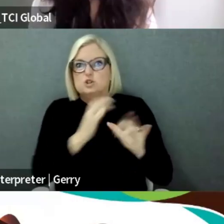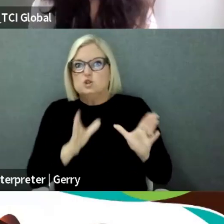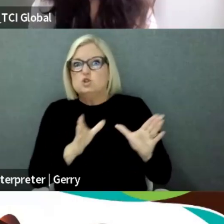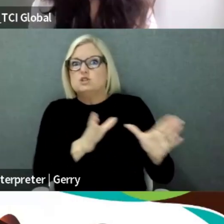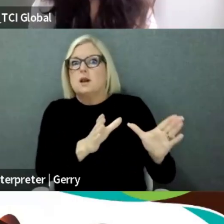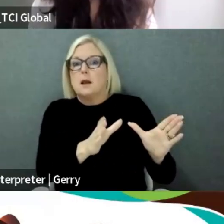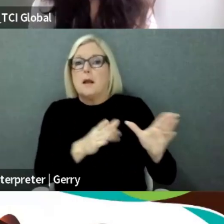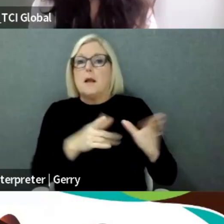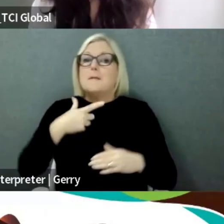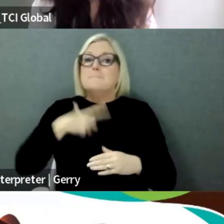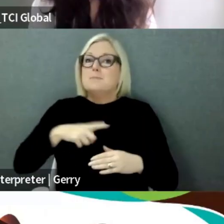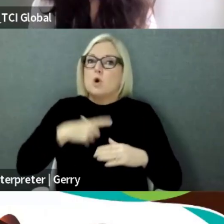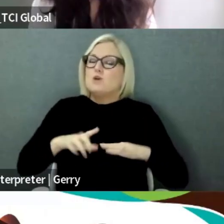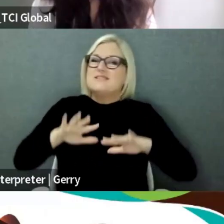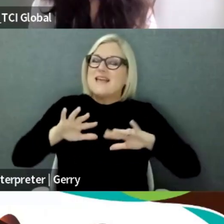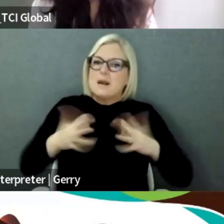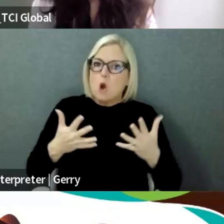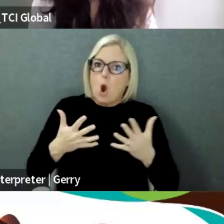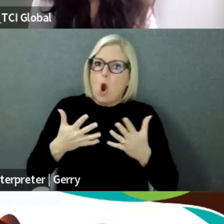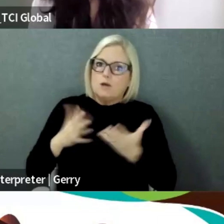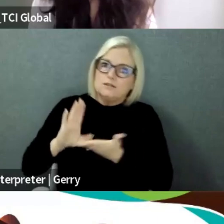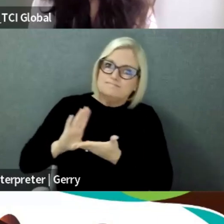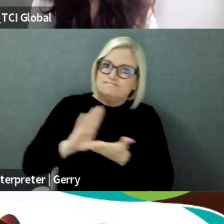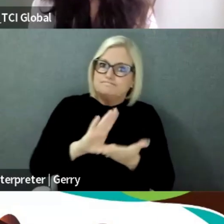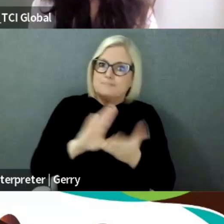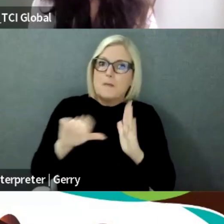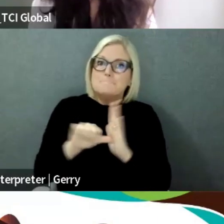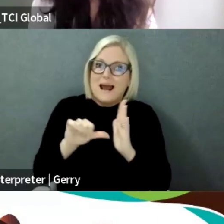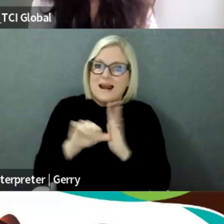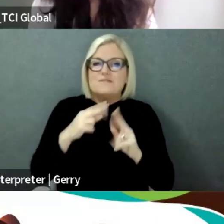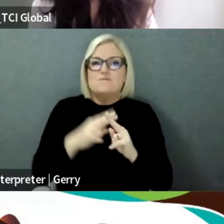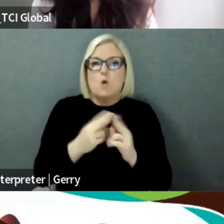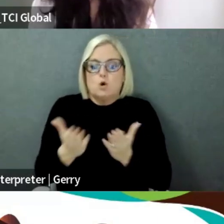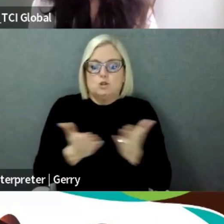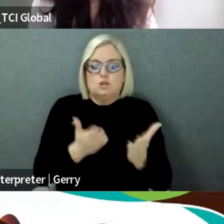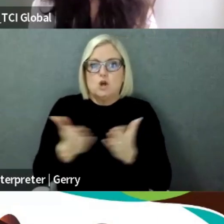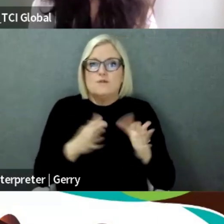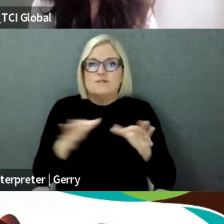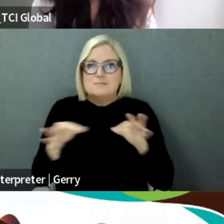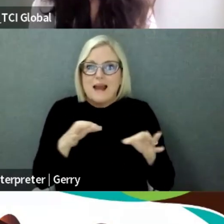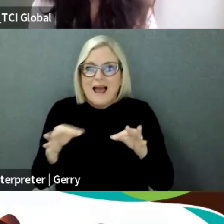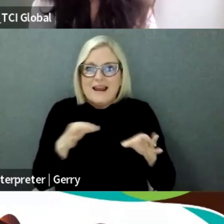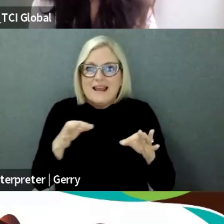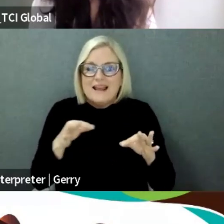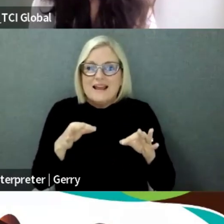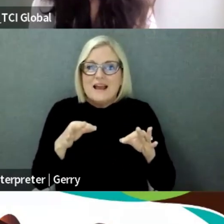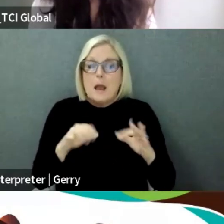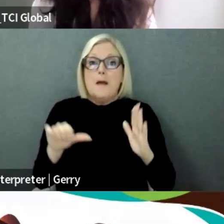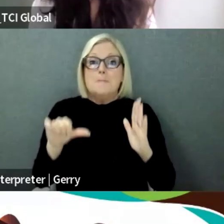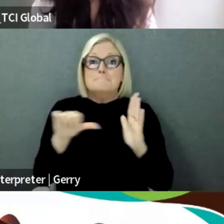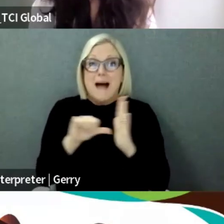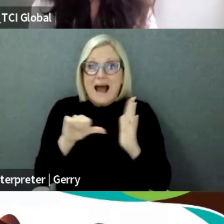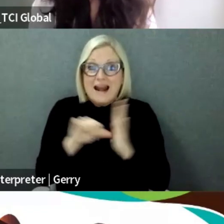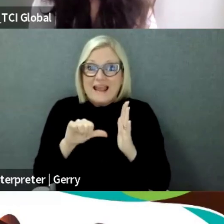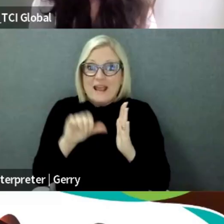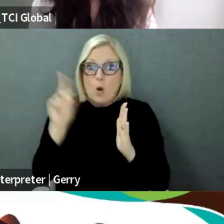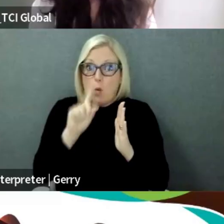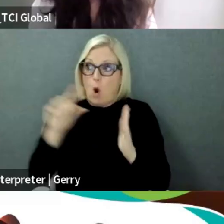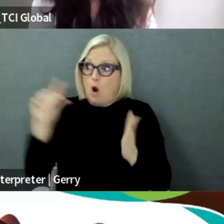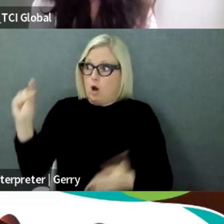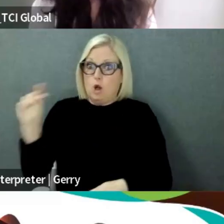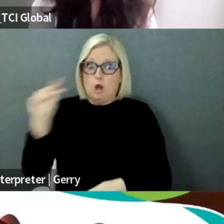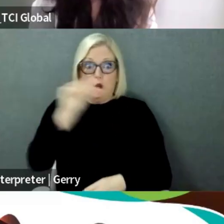and funding delivery from the outset. When funds are used to renovate or expand institutional facilities instead